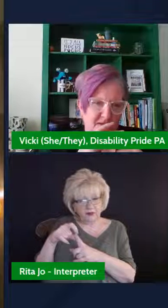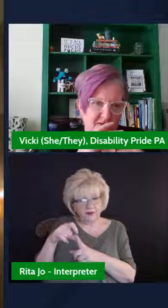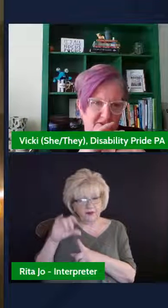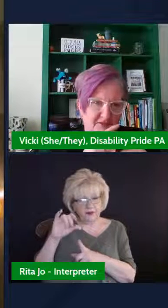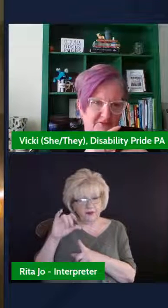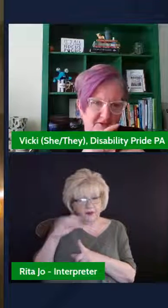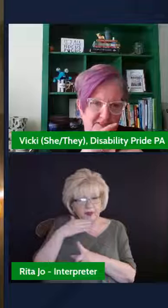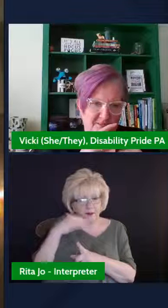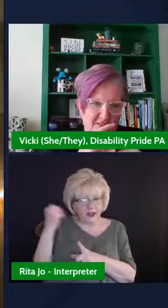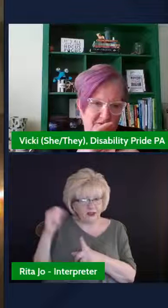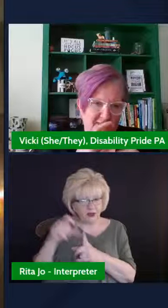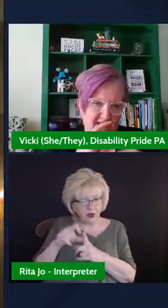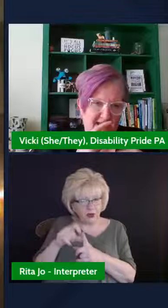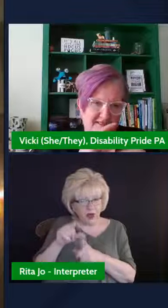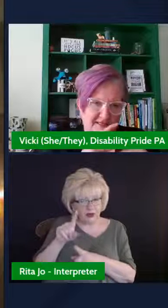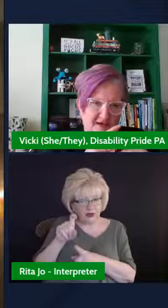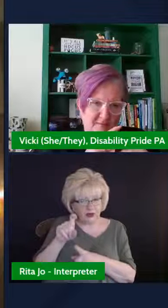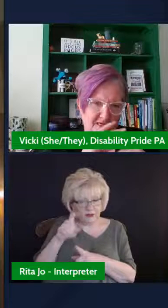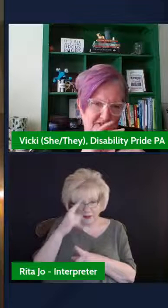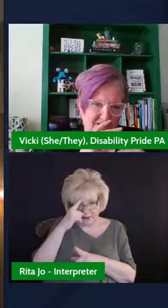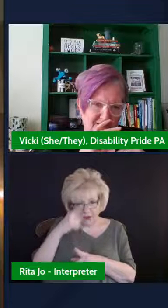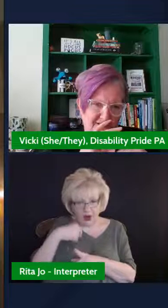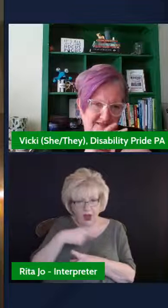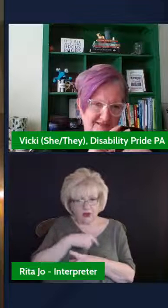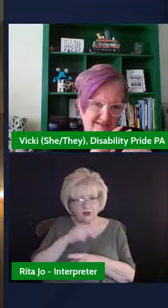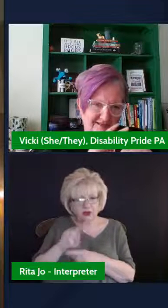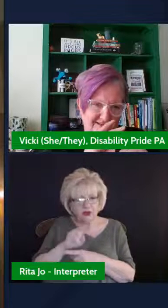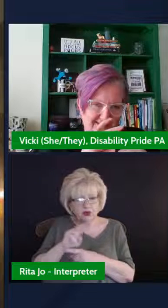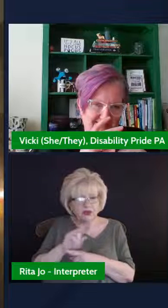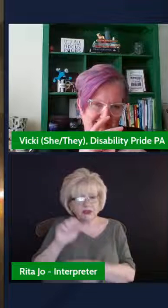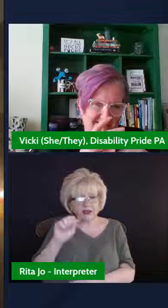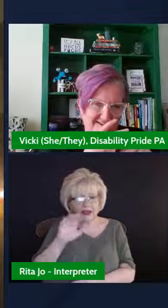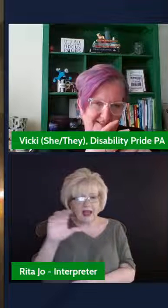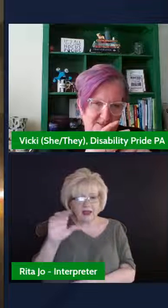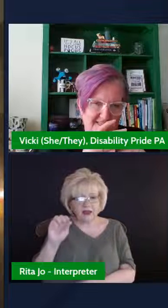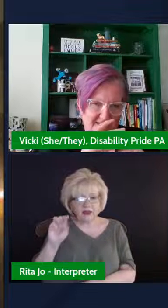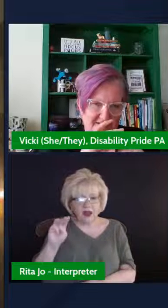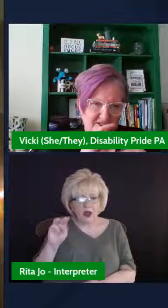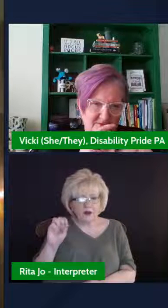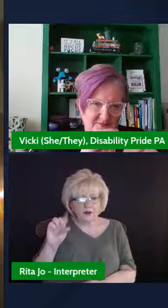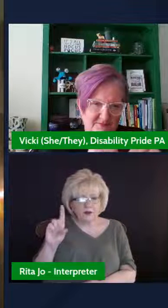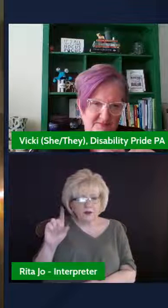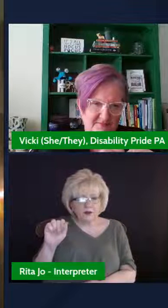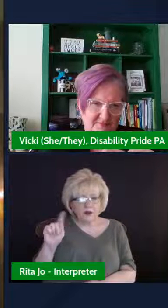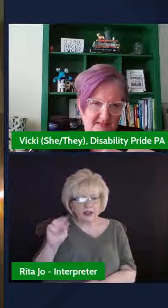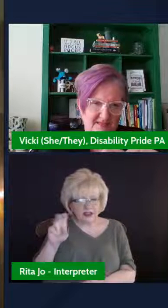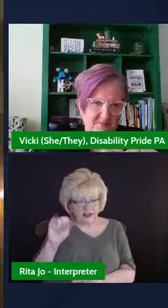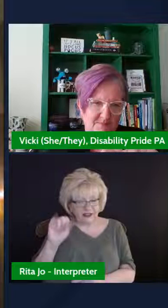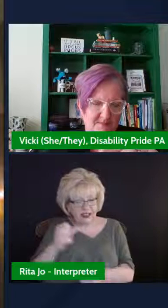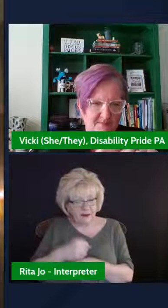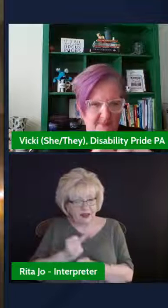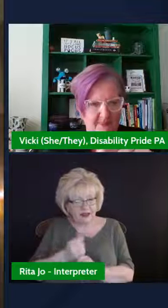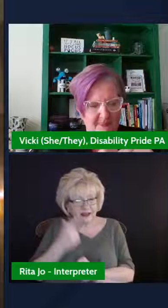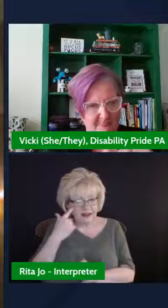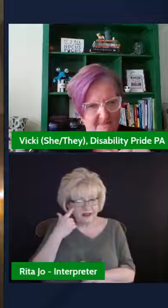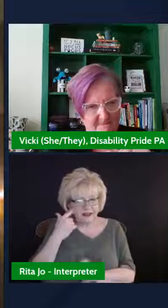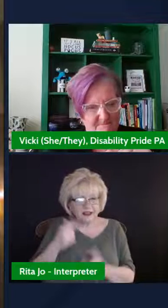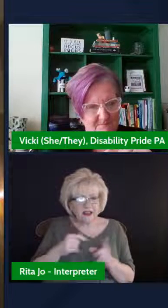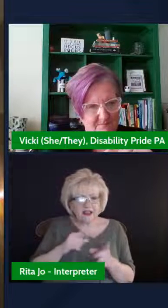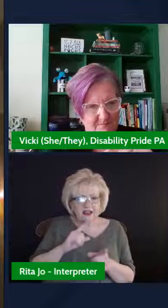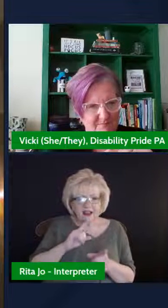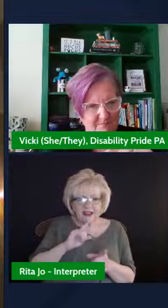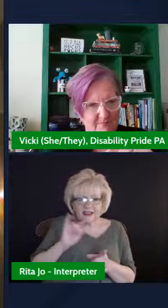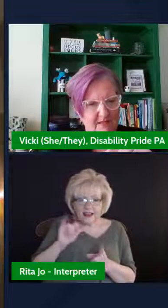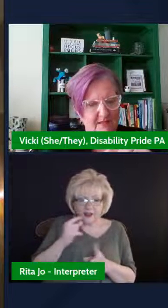best terminology for us to be using as an accommodation. Does that make sense Um, to you? Is Some the question like, is that the